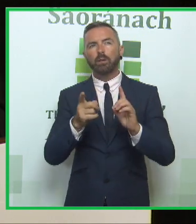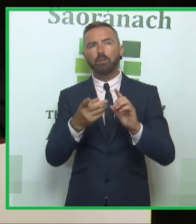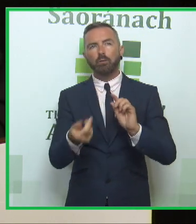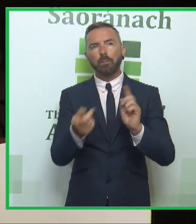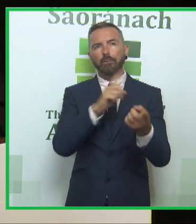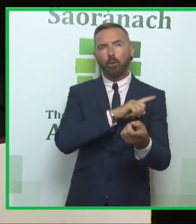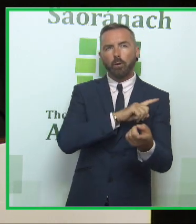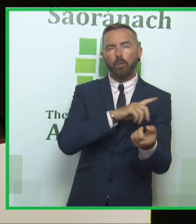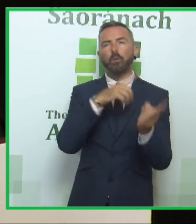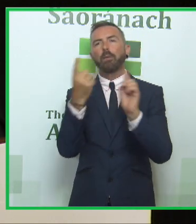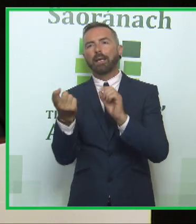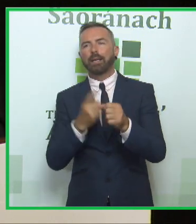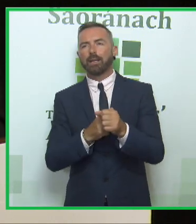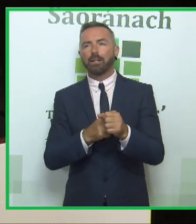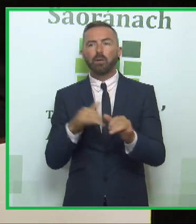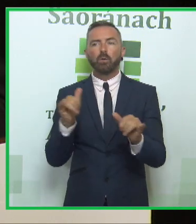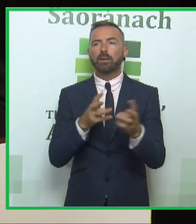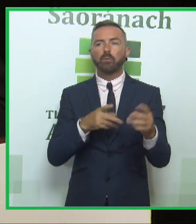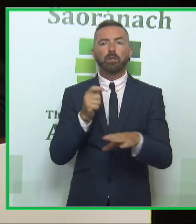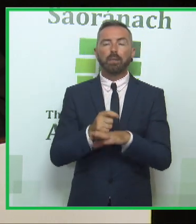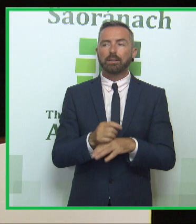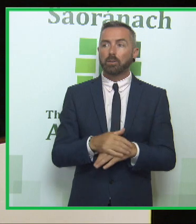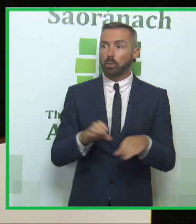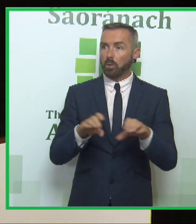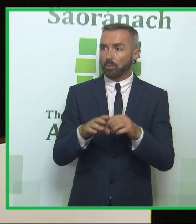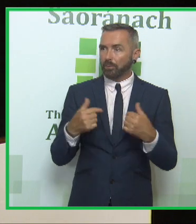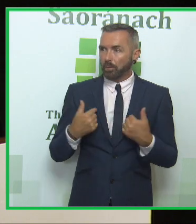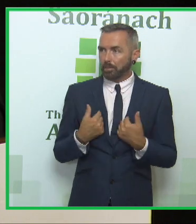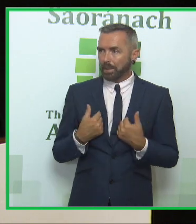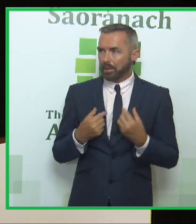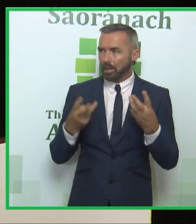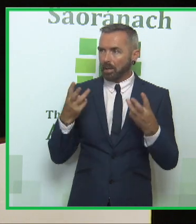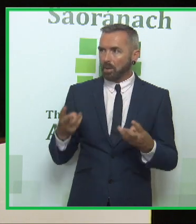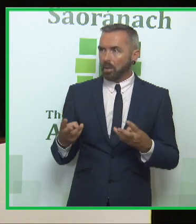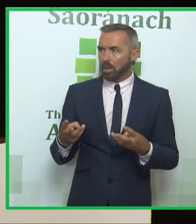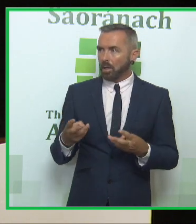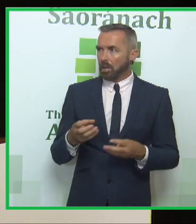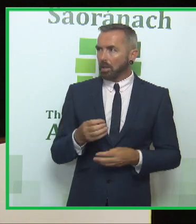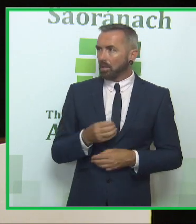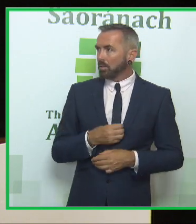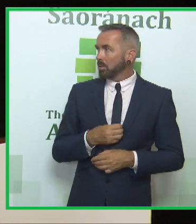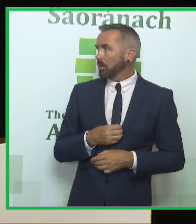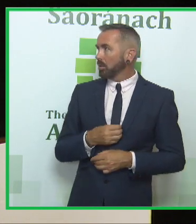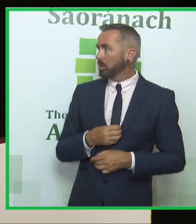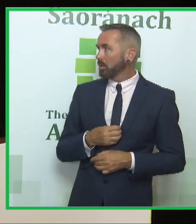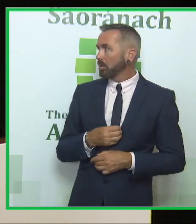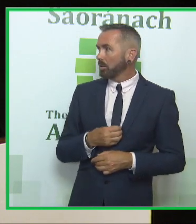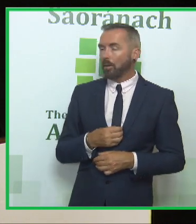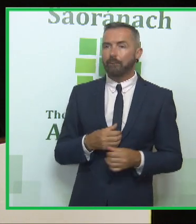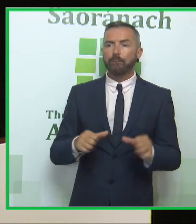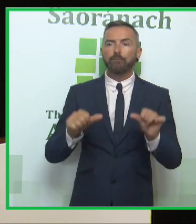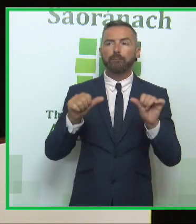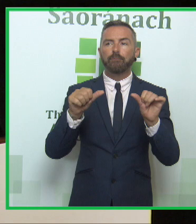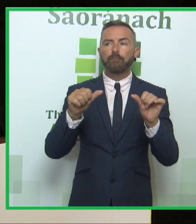again, whatever works best, just to say that. Look, in closing from me, I know I do want to call on Cathal just after we formally close, but in closing